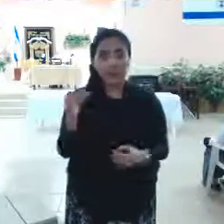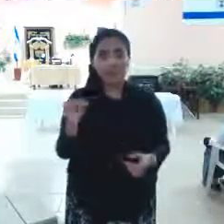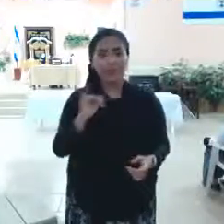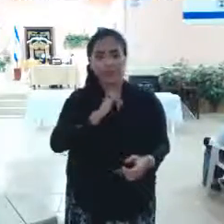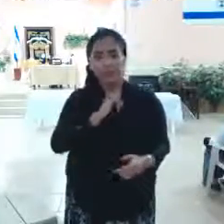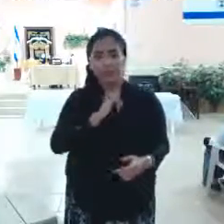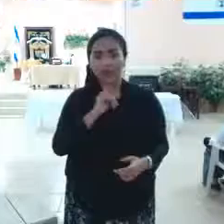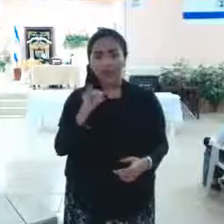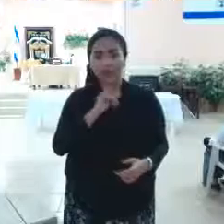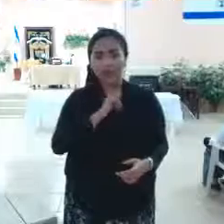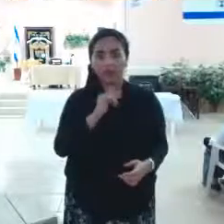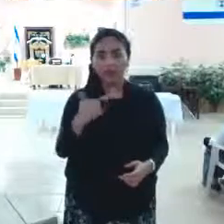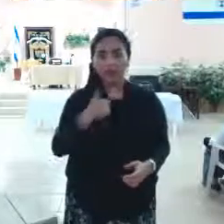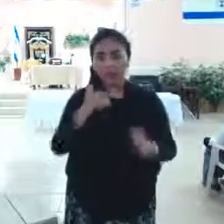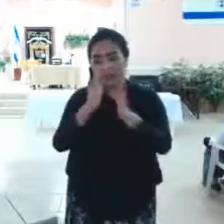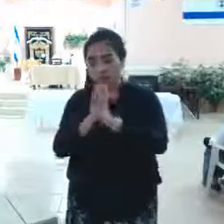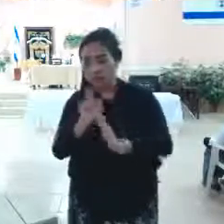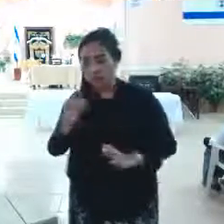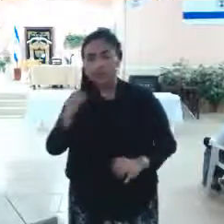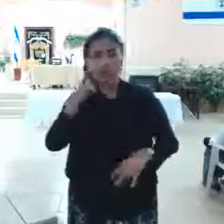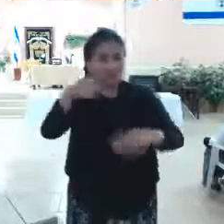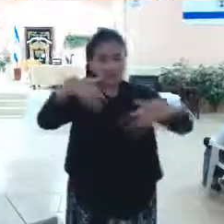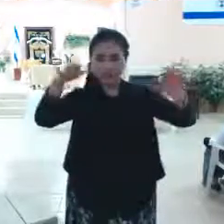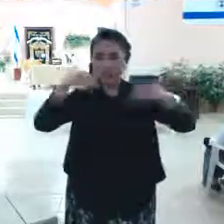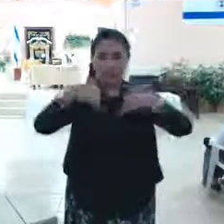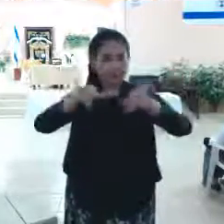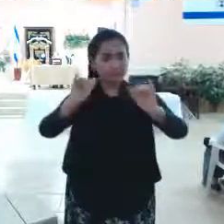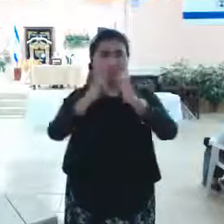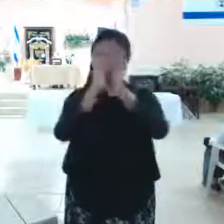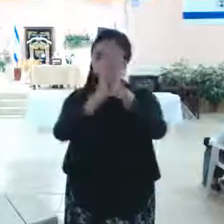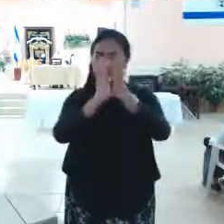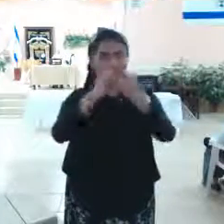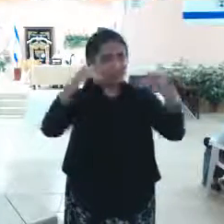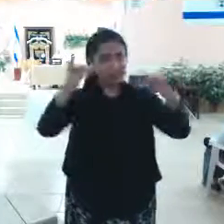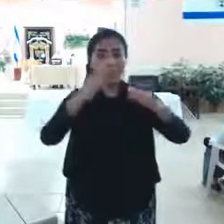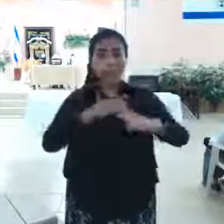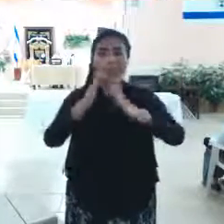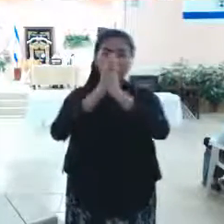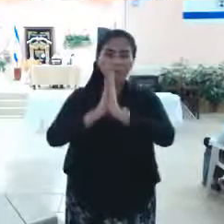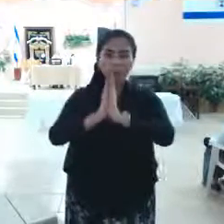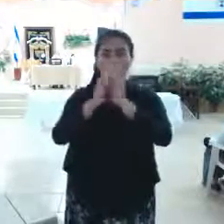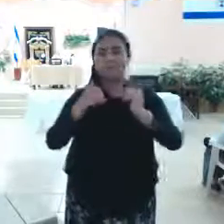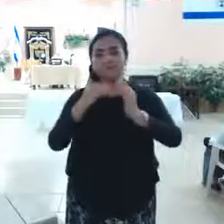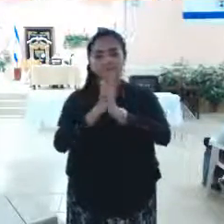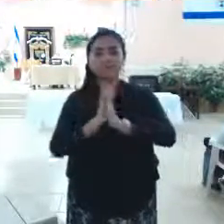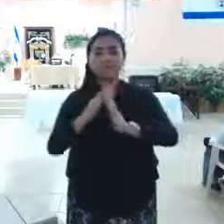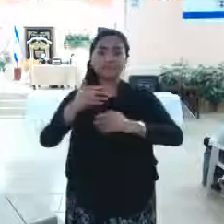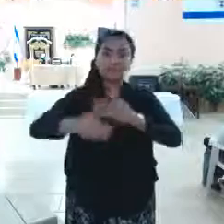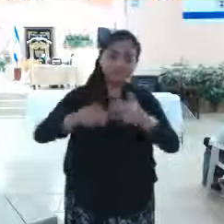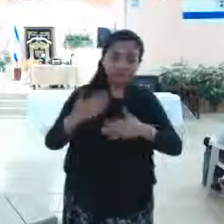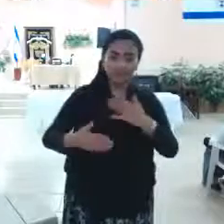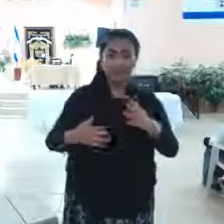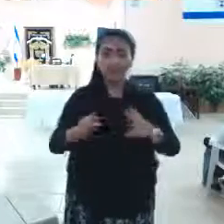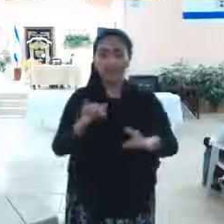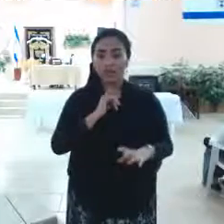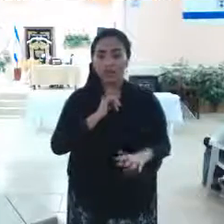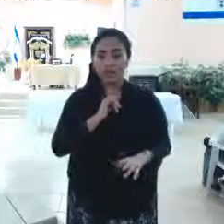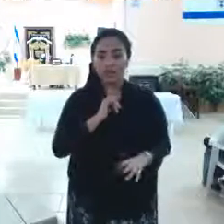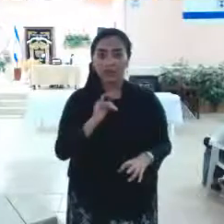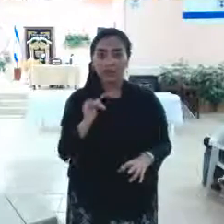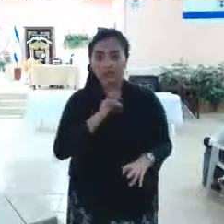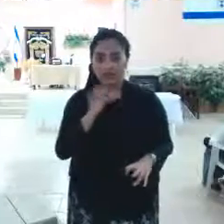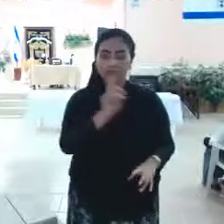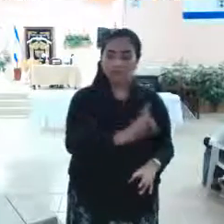Hallel. And I made my prayer. I said to you, you keep going, brothers. You keep exalting whilst I'm going to pray. And